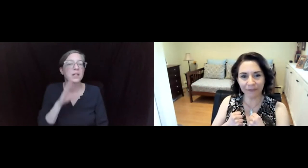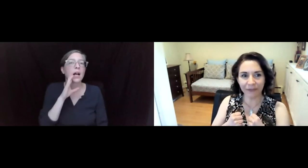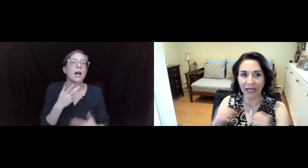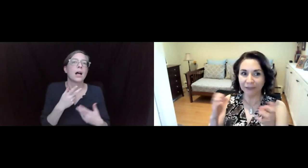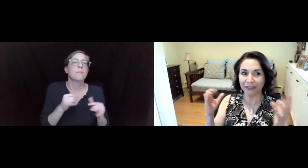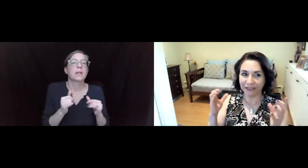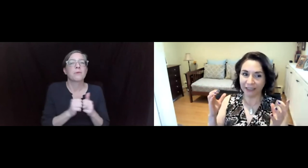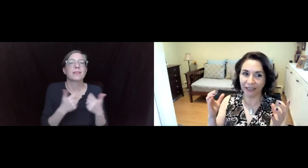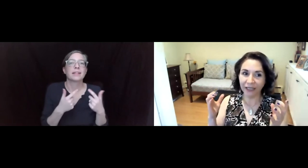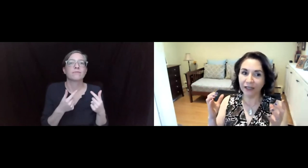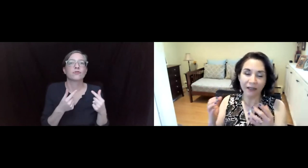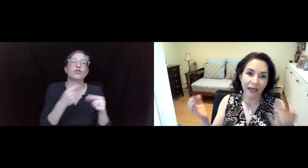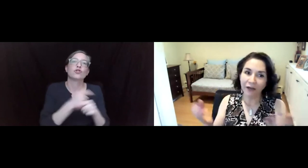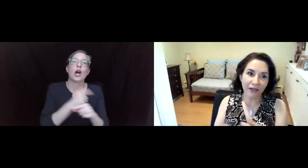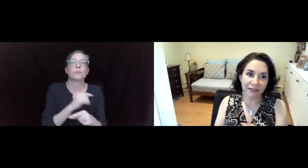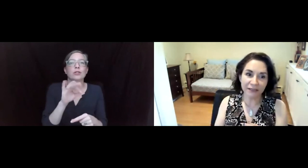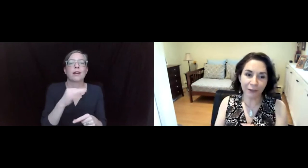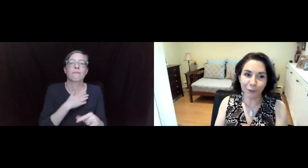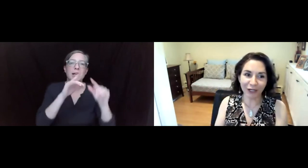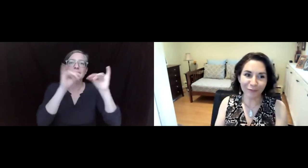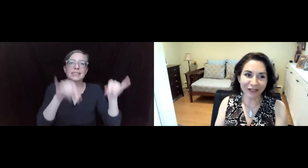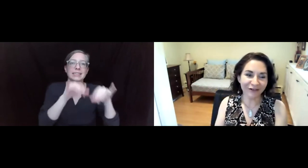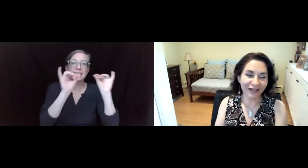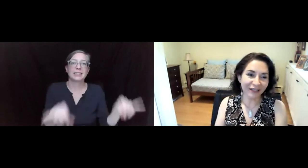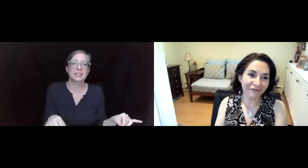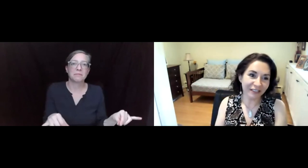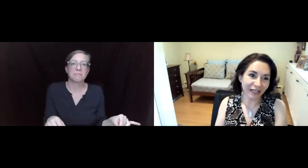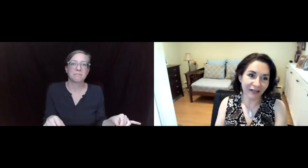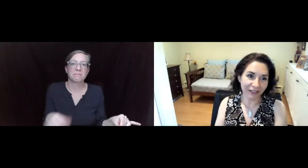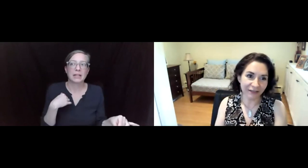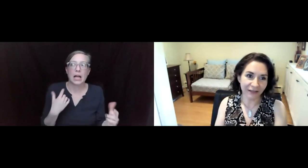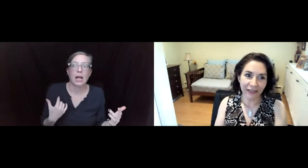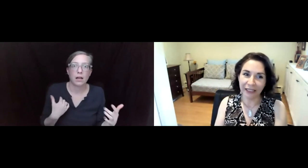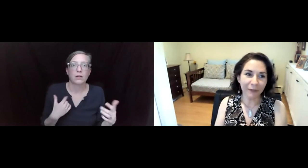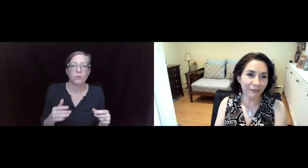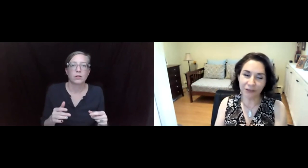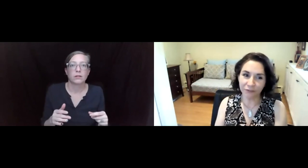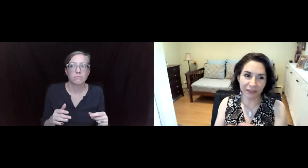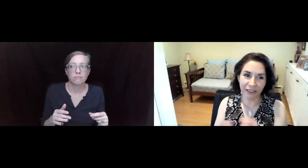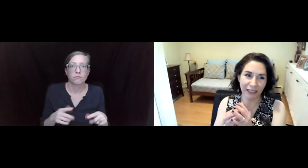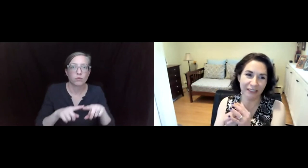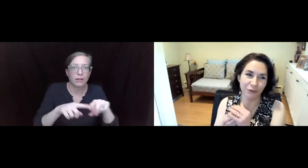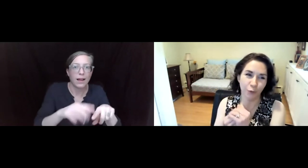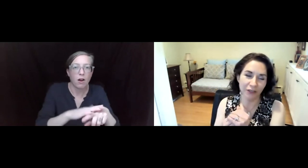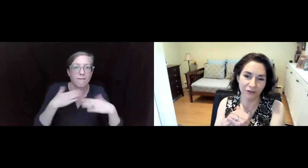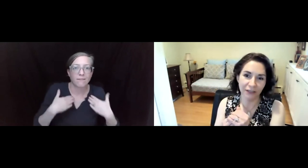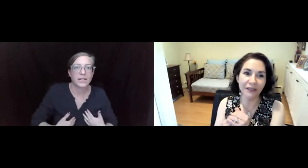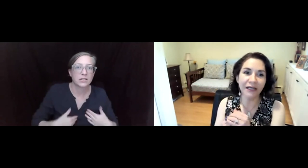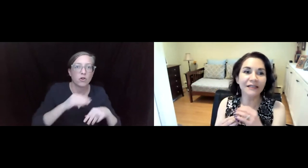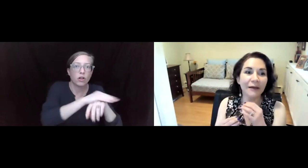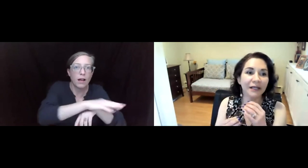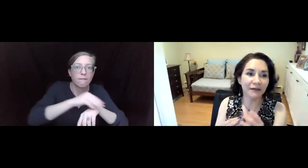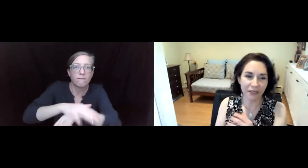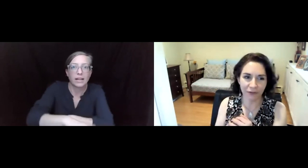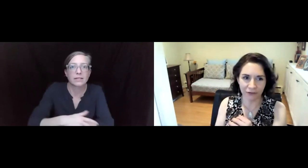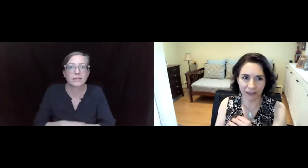system as much as I can, and I fully understand we are completely relying on physical effects. There might be some cells that are just way too similar